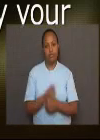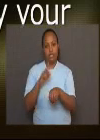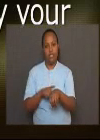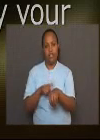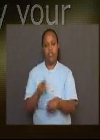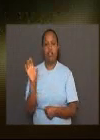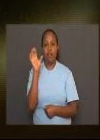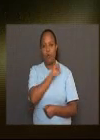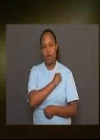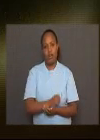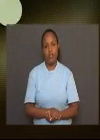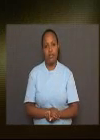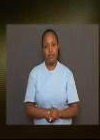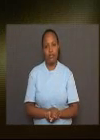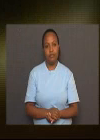Time's up.